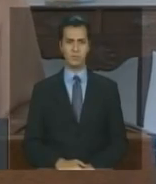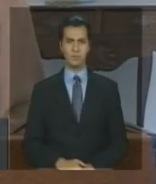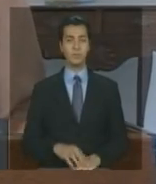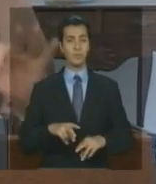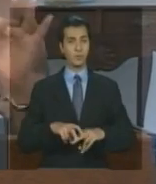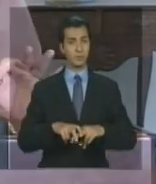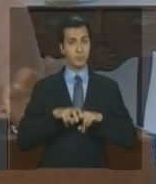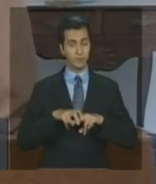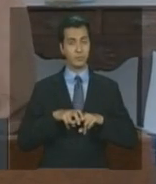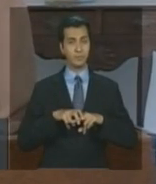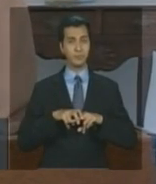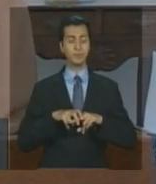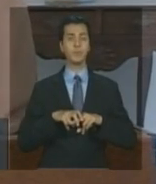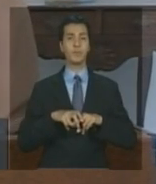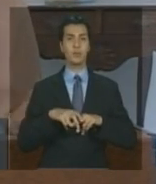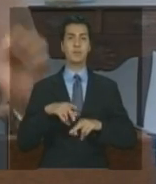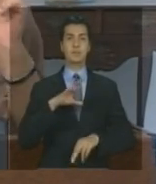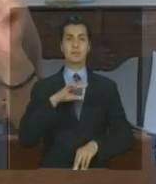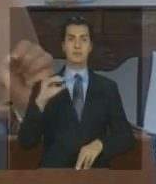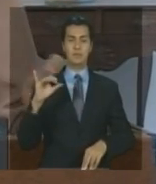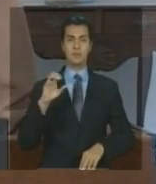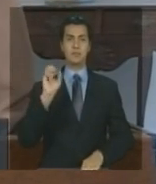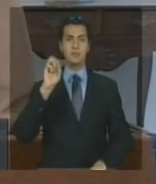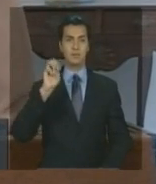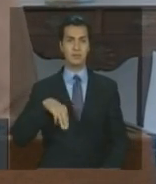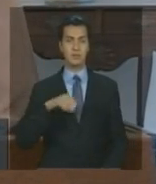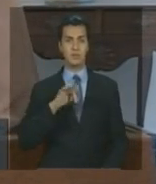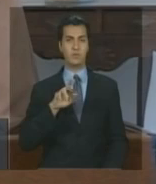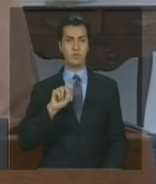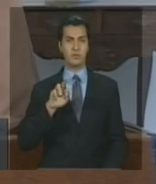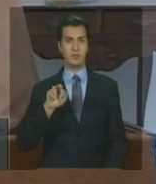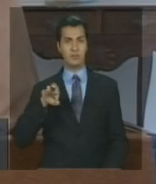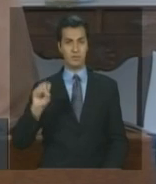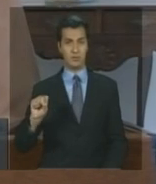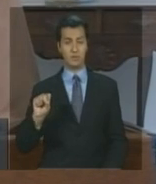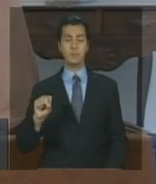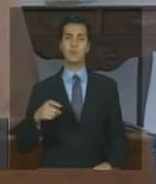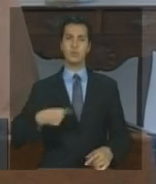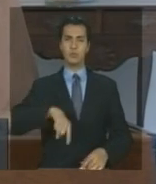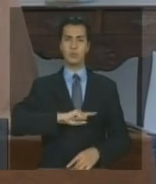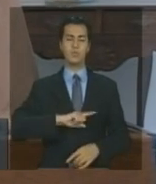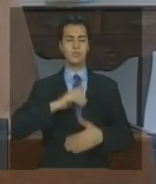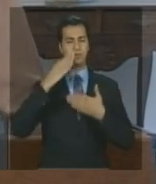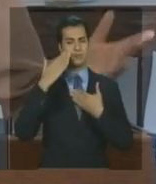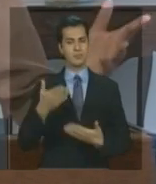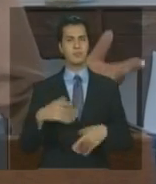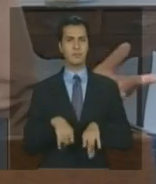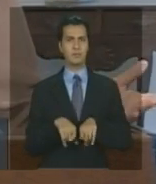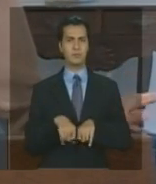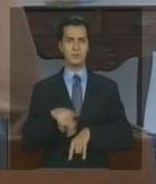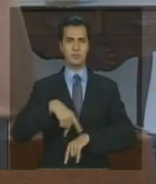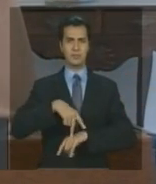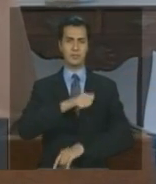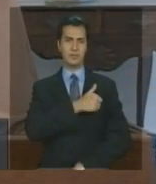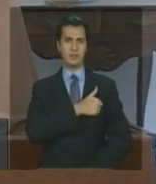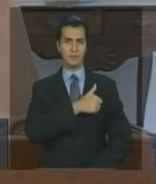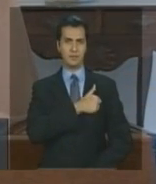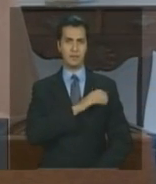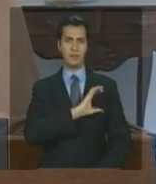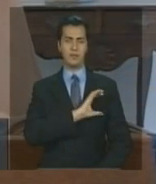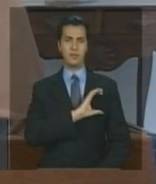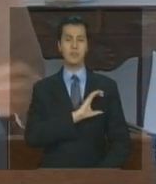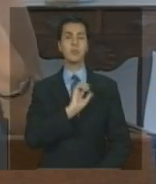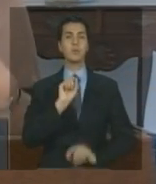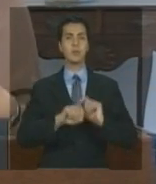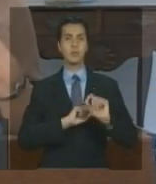também, além do Ciências Sem Fronteiras, agradecemos a parceria do Canadá no Mulheres Mil, que nós queremos que seja Mulheres um